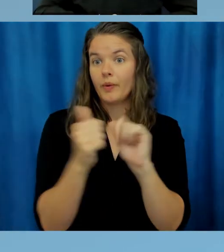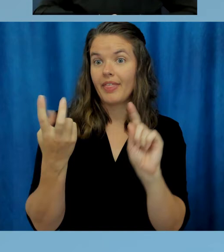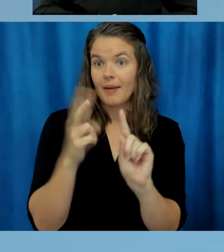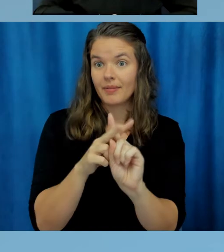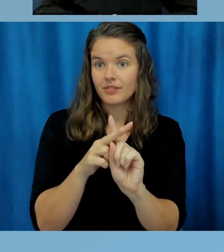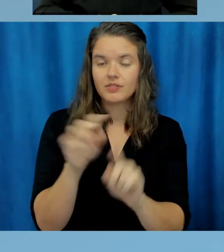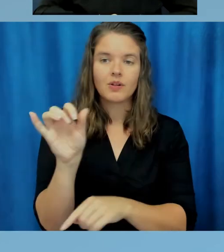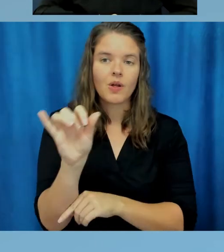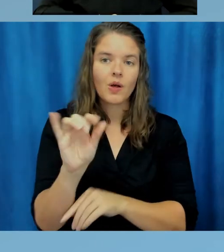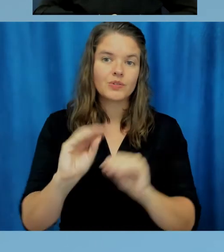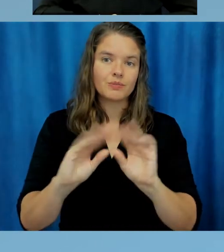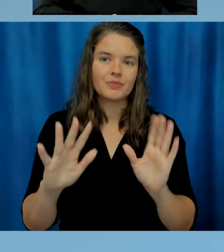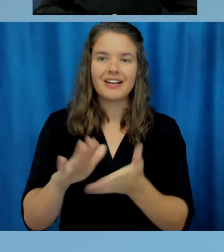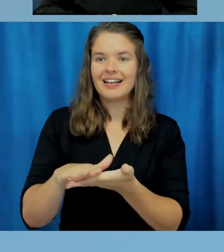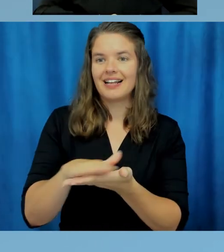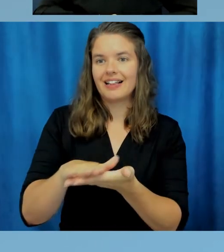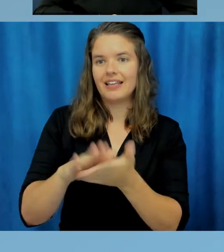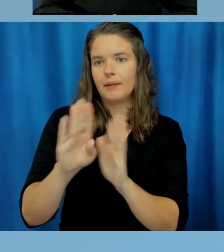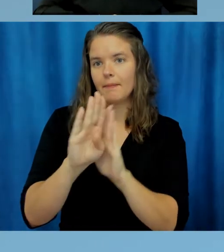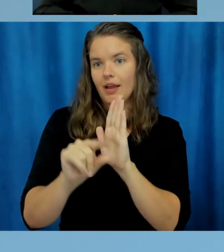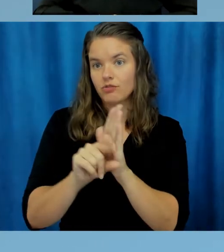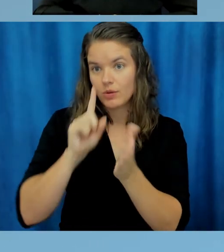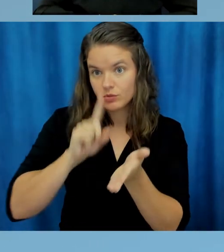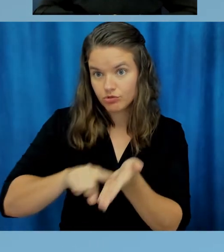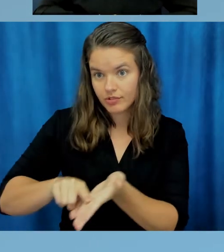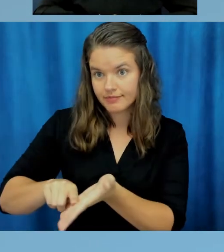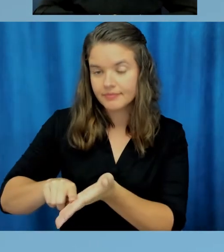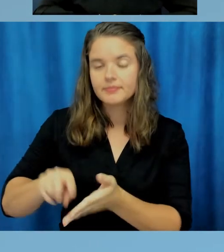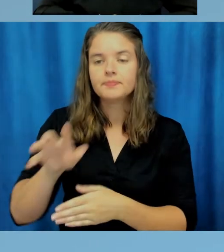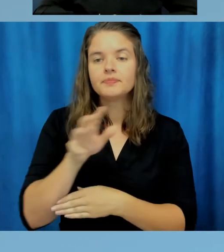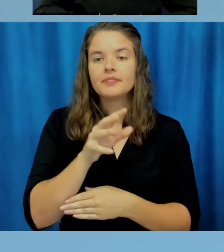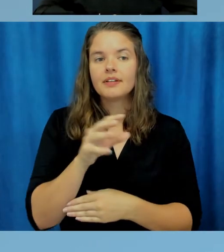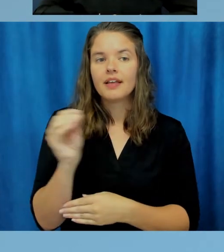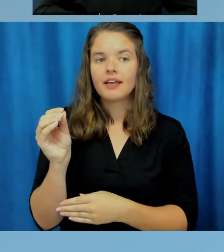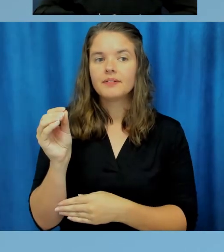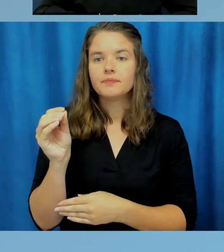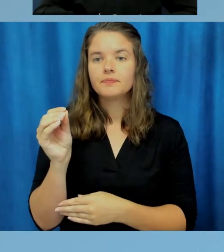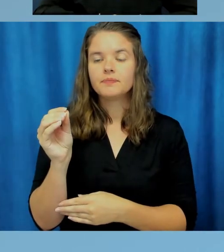They have to also provide a clean background check and follow the